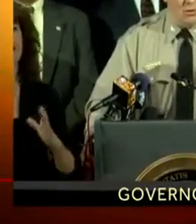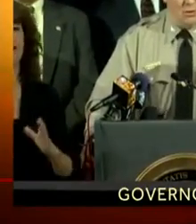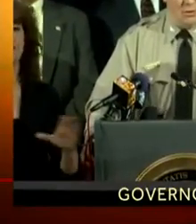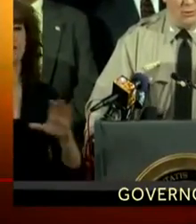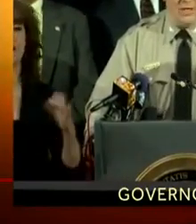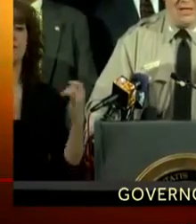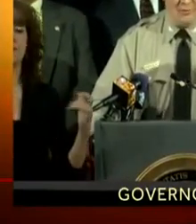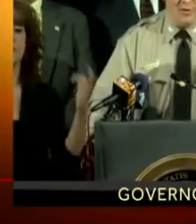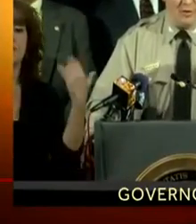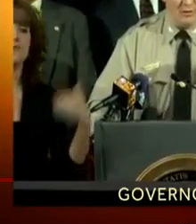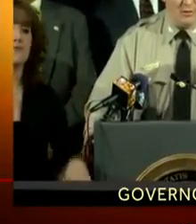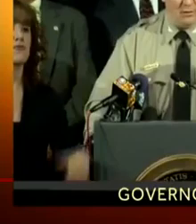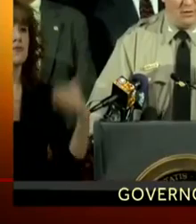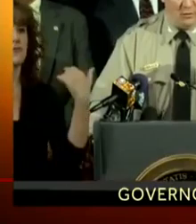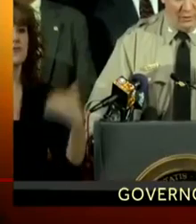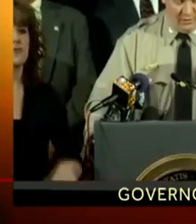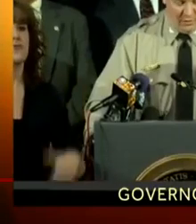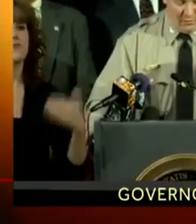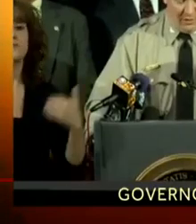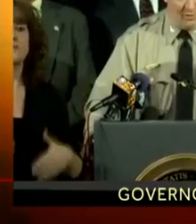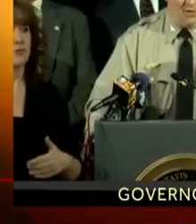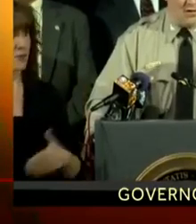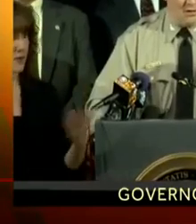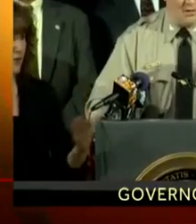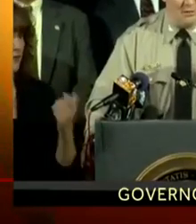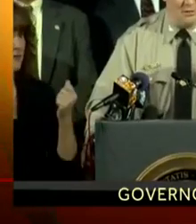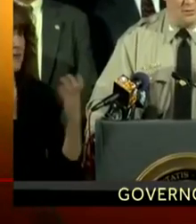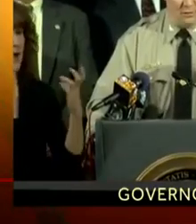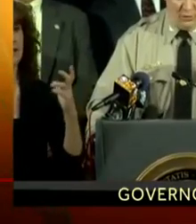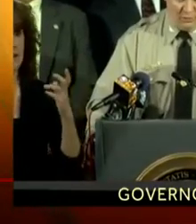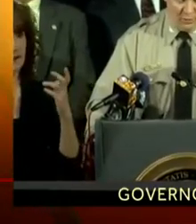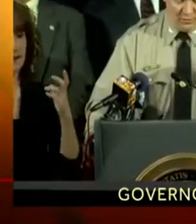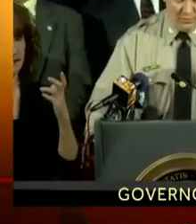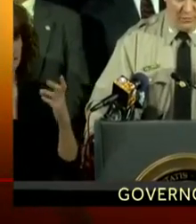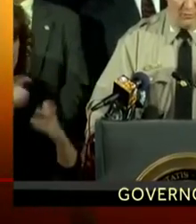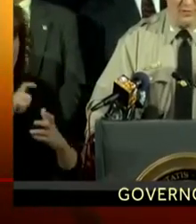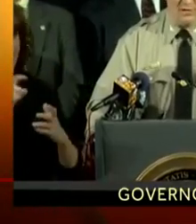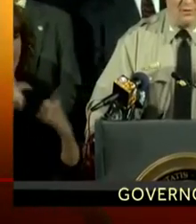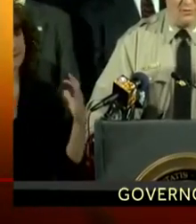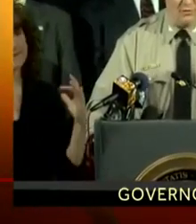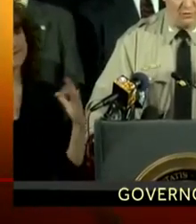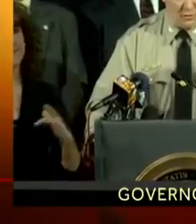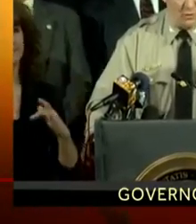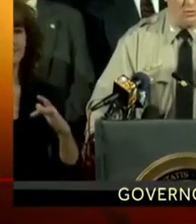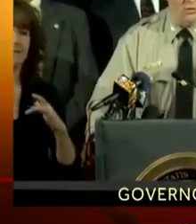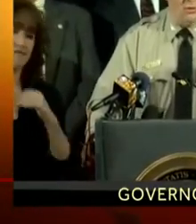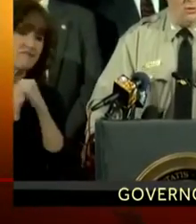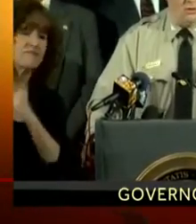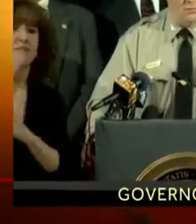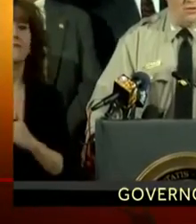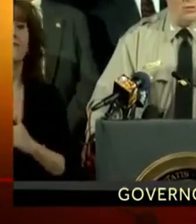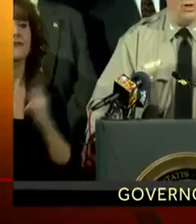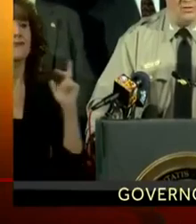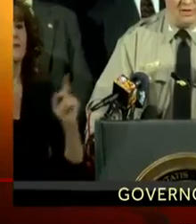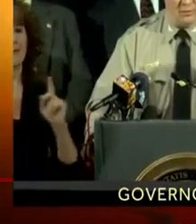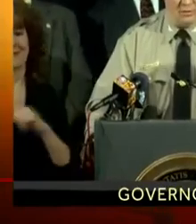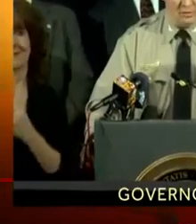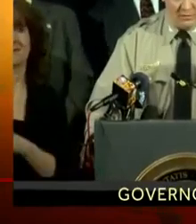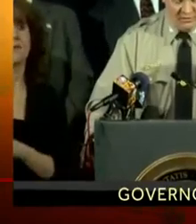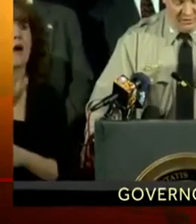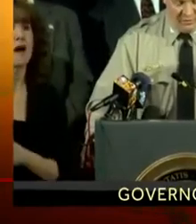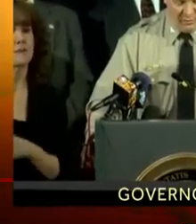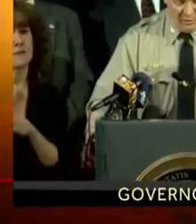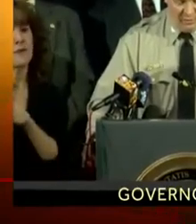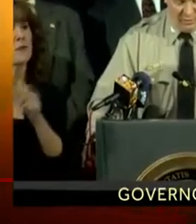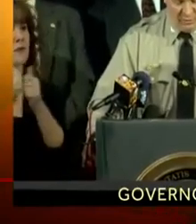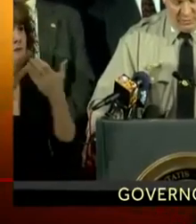huge. We have been here, along with many of our allied law enforcement, over 500 strong, since Wednesday, working